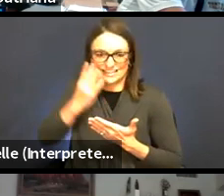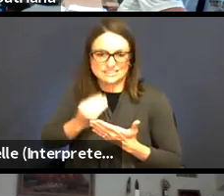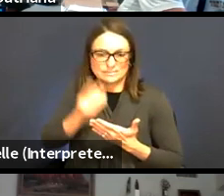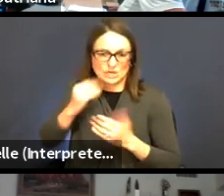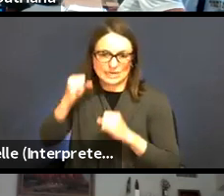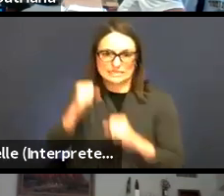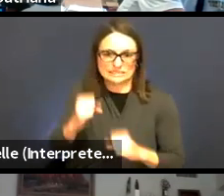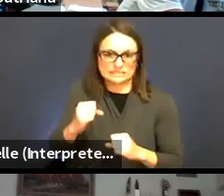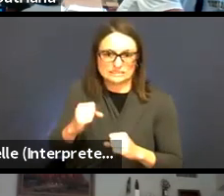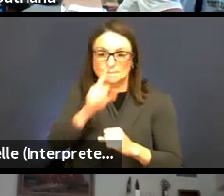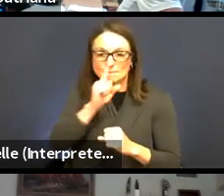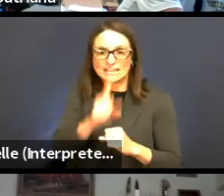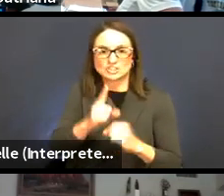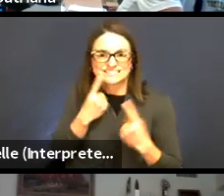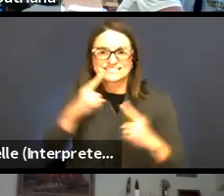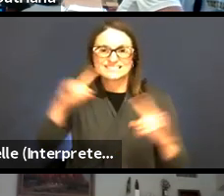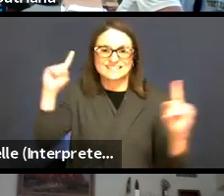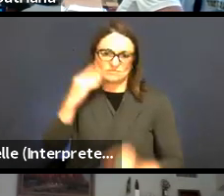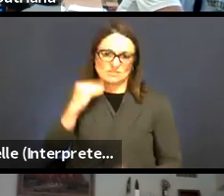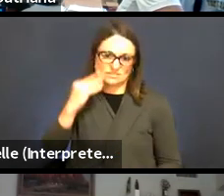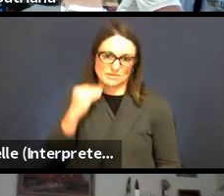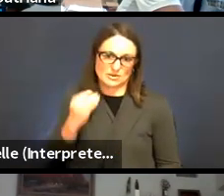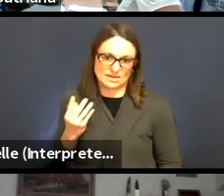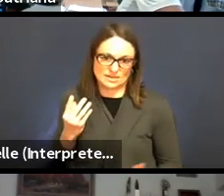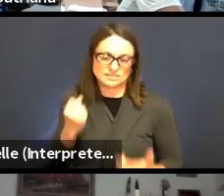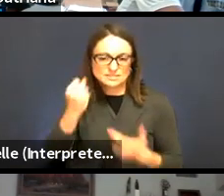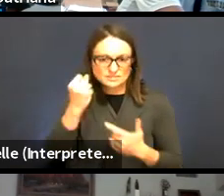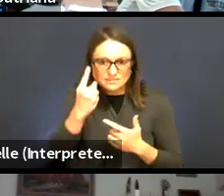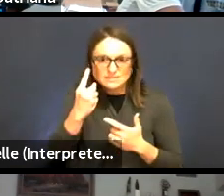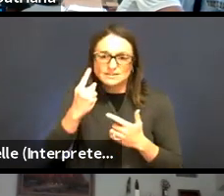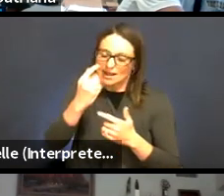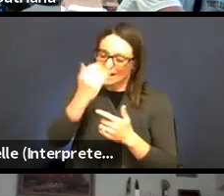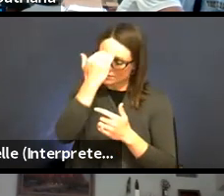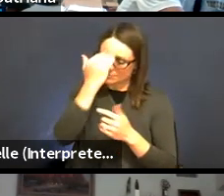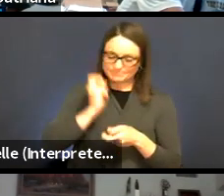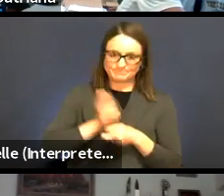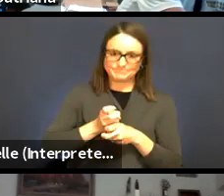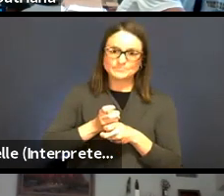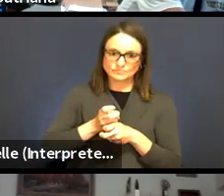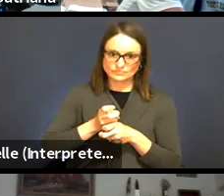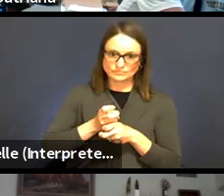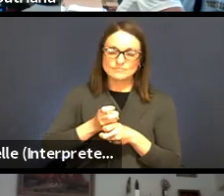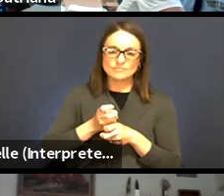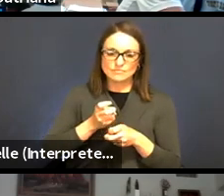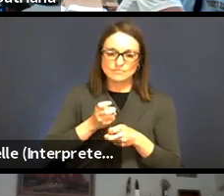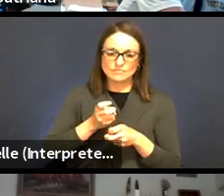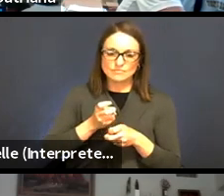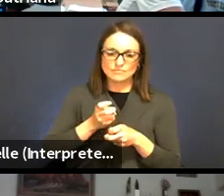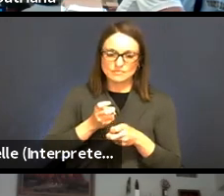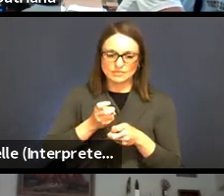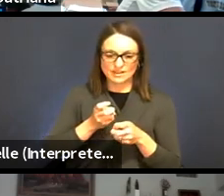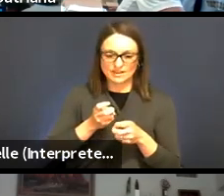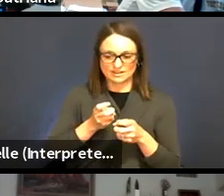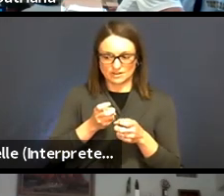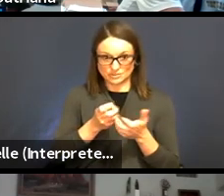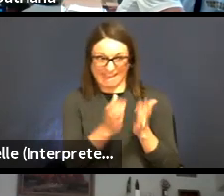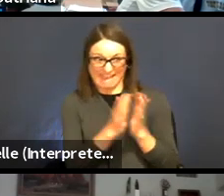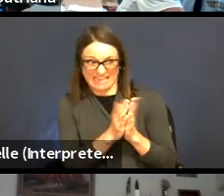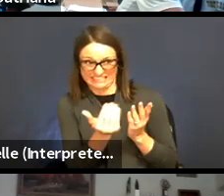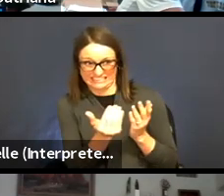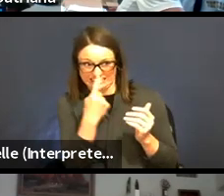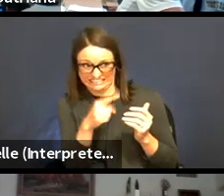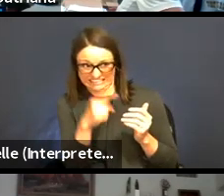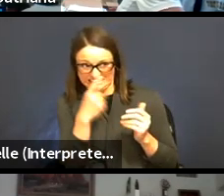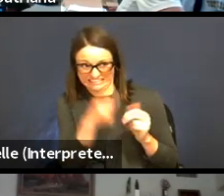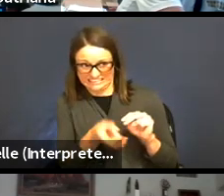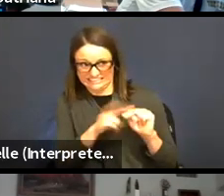experience. So as difficult, I think, as it is to put that additional burden on students, I think it's for the